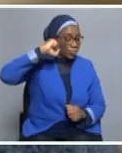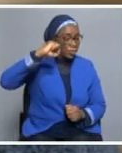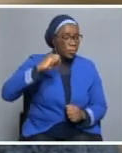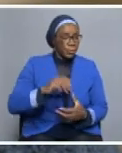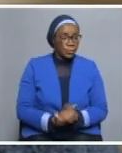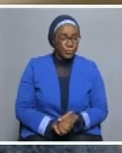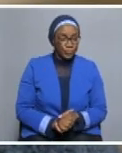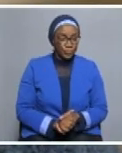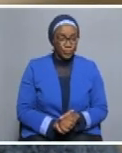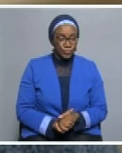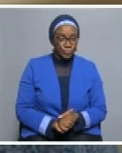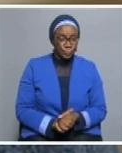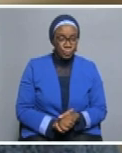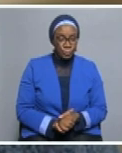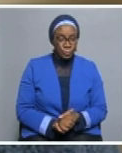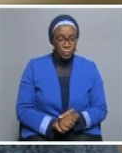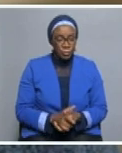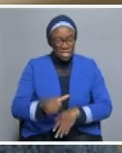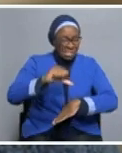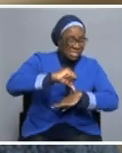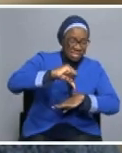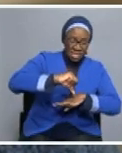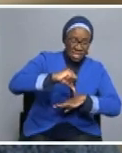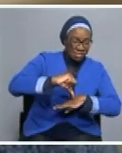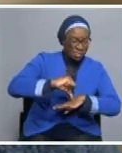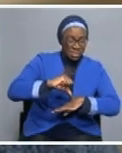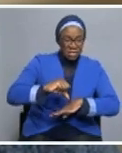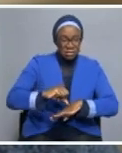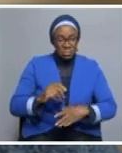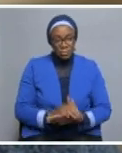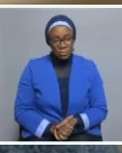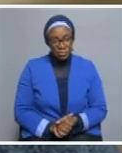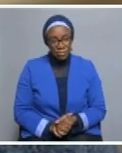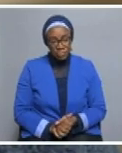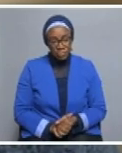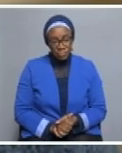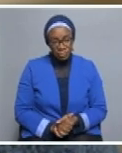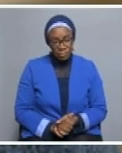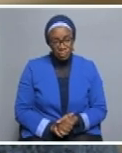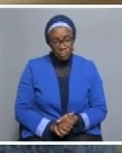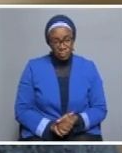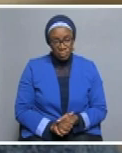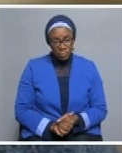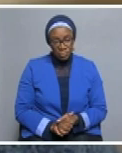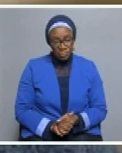Yes, so that's unfortunate. The Constitution doesn't